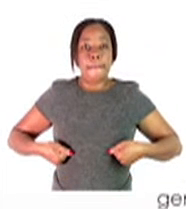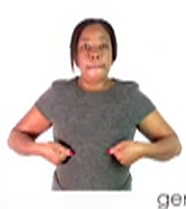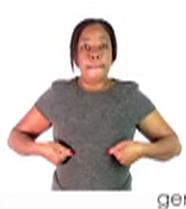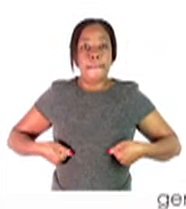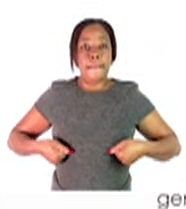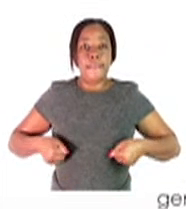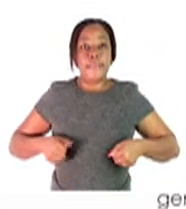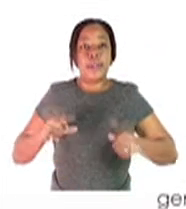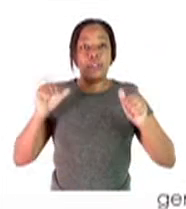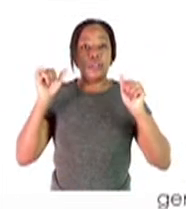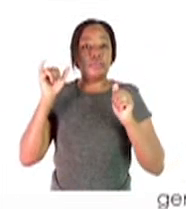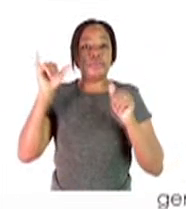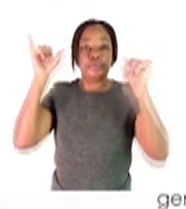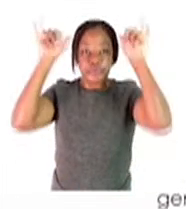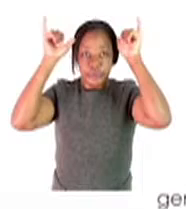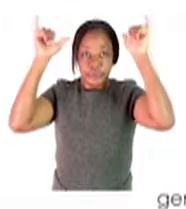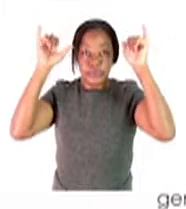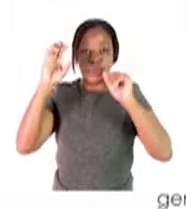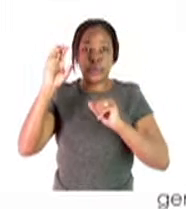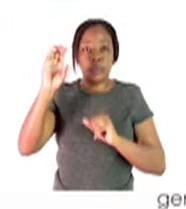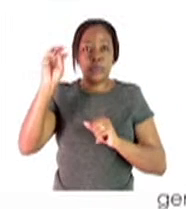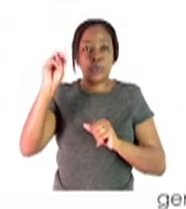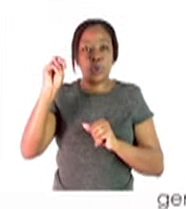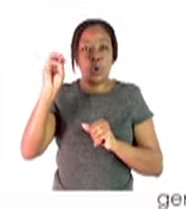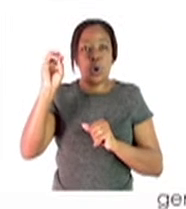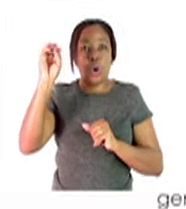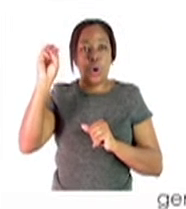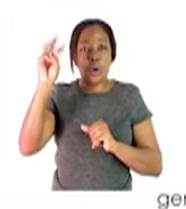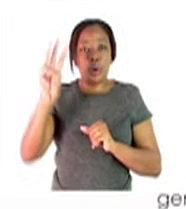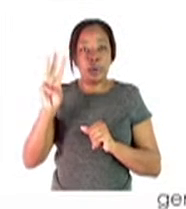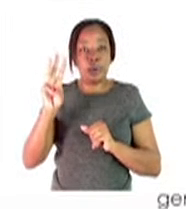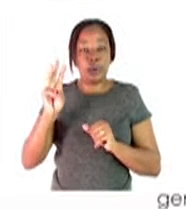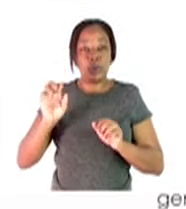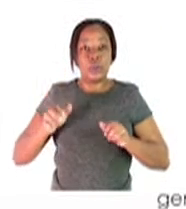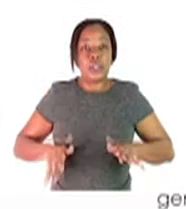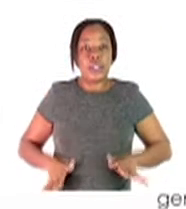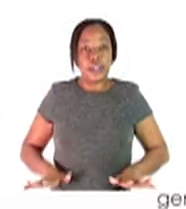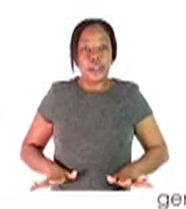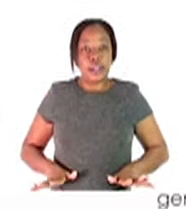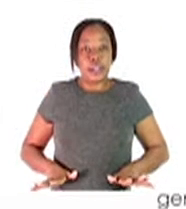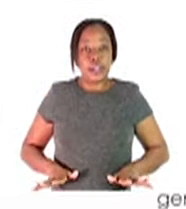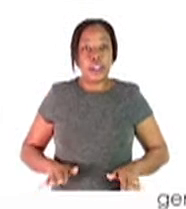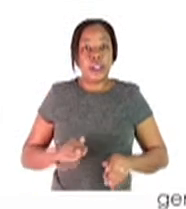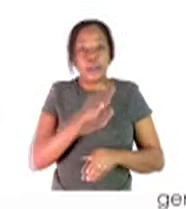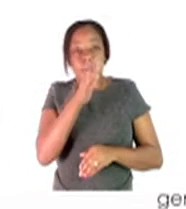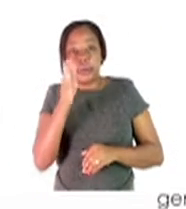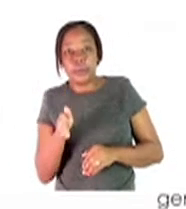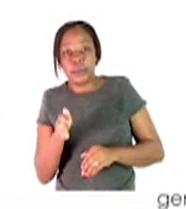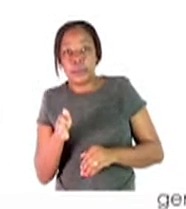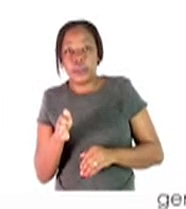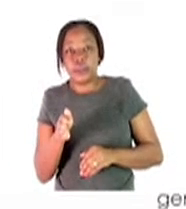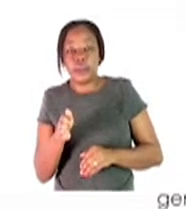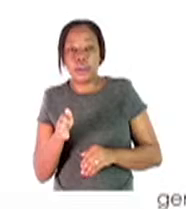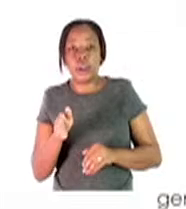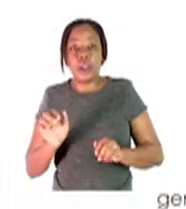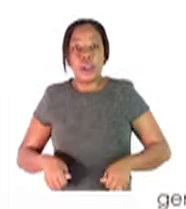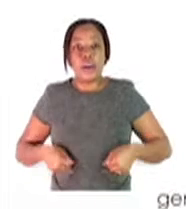bull. A widow, someone who lost a husband, it's a woman. We say she is a